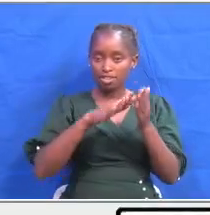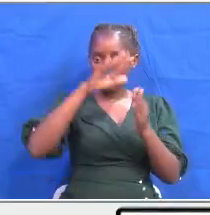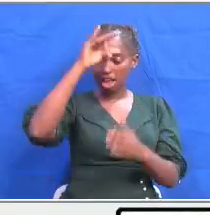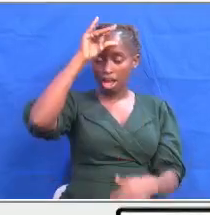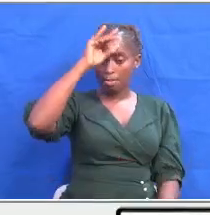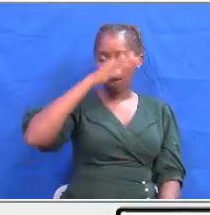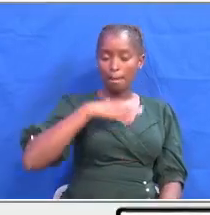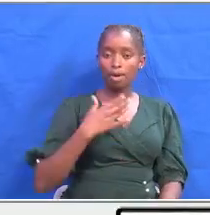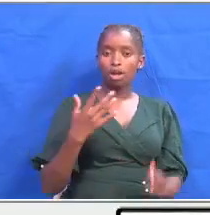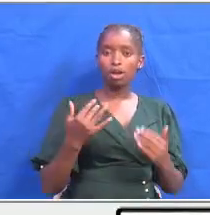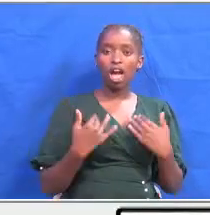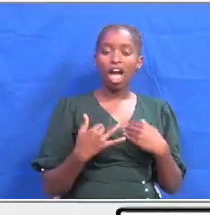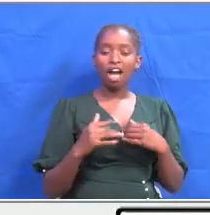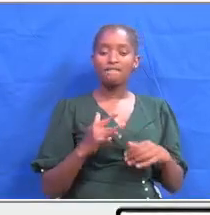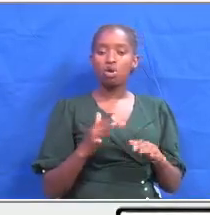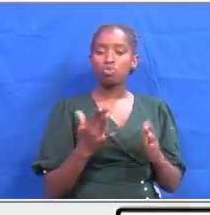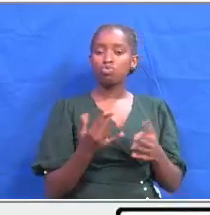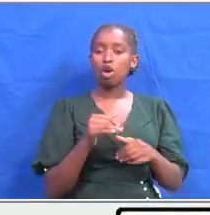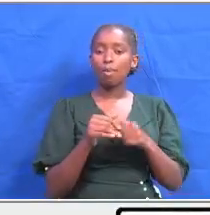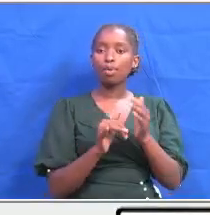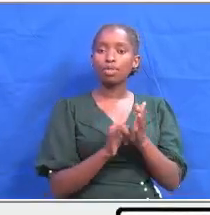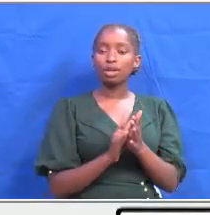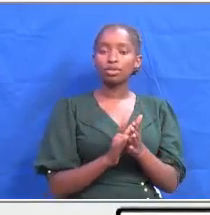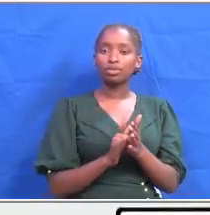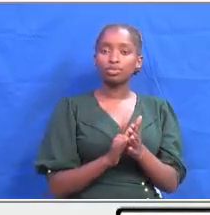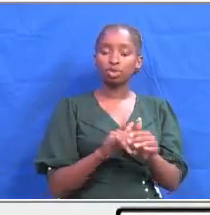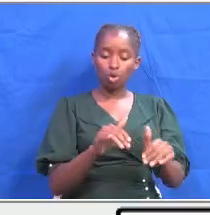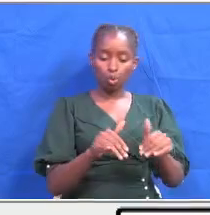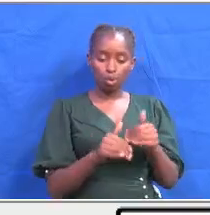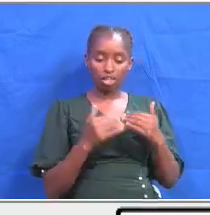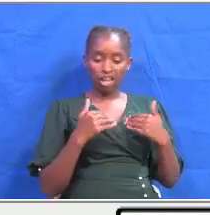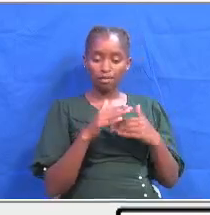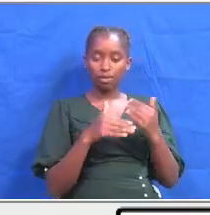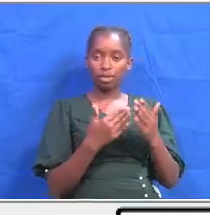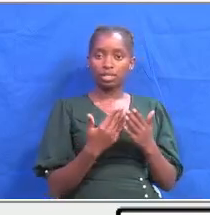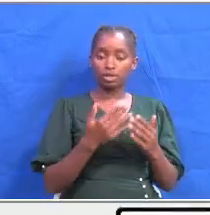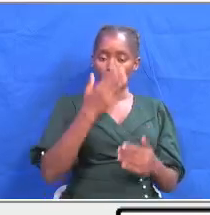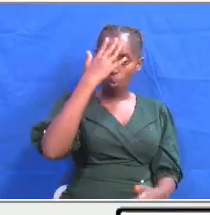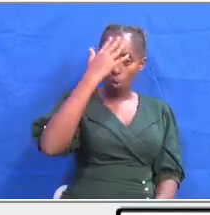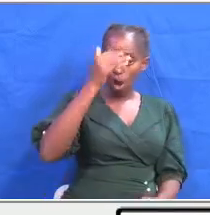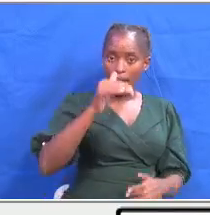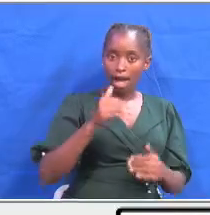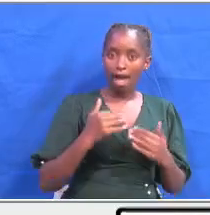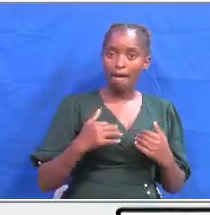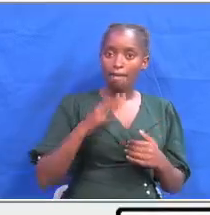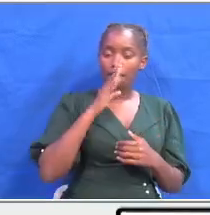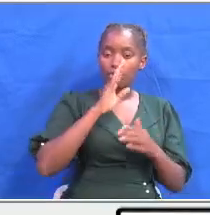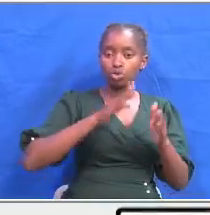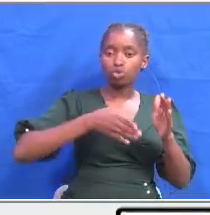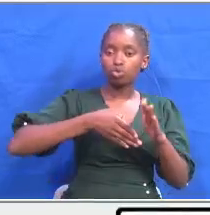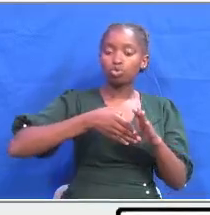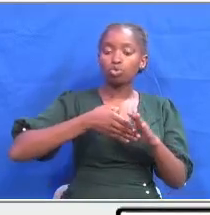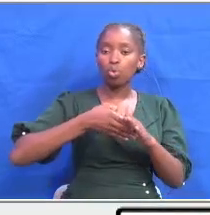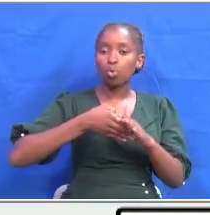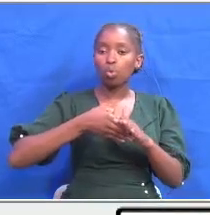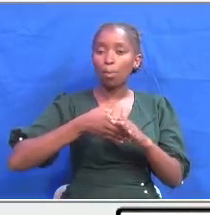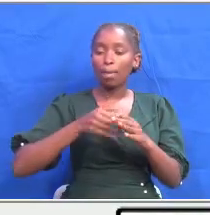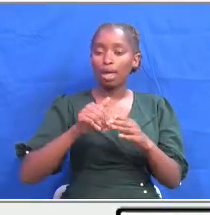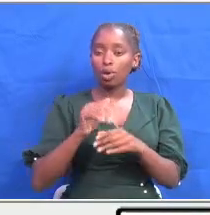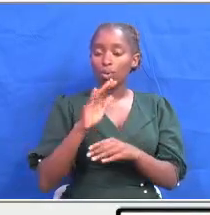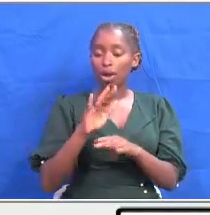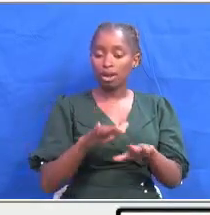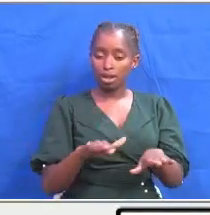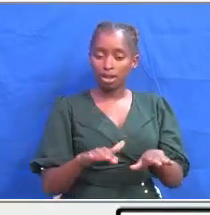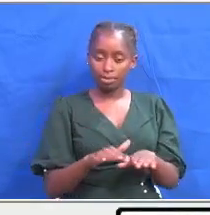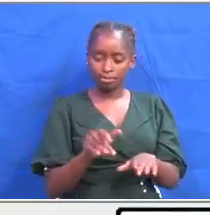doing? Don't wait to be guillotined. Why should you be buried in one soup? Look, this is someone